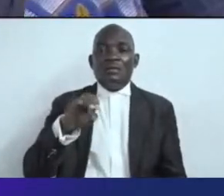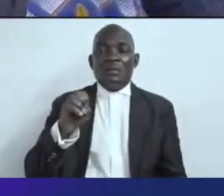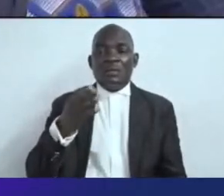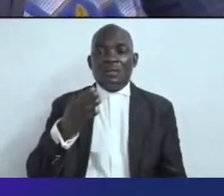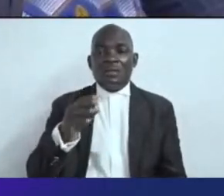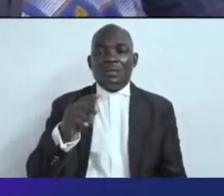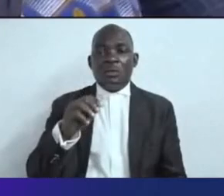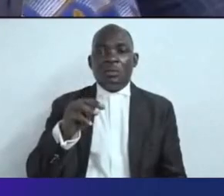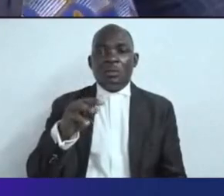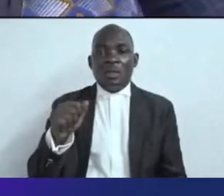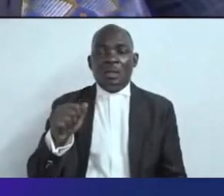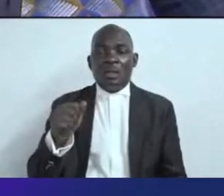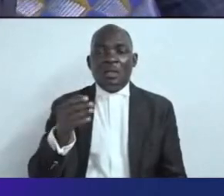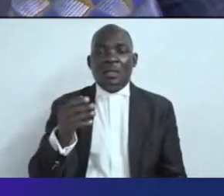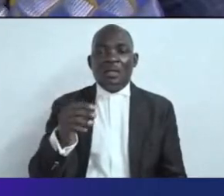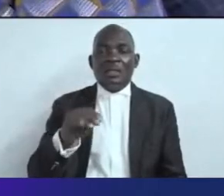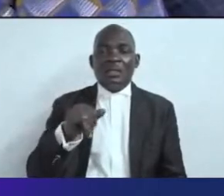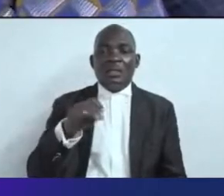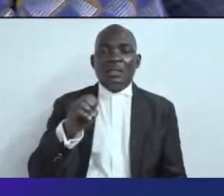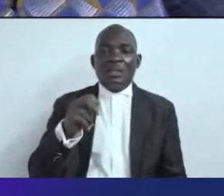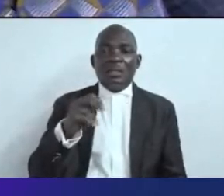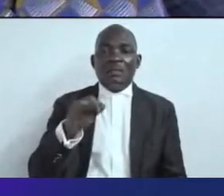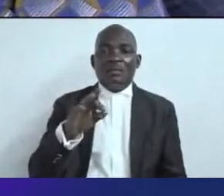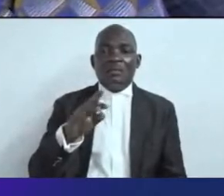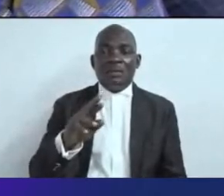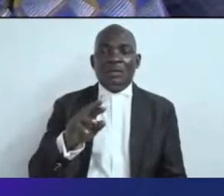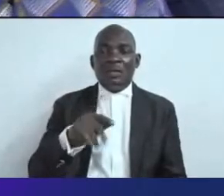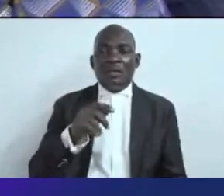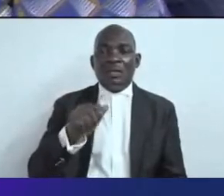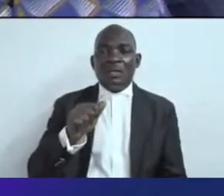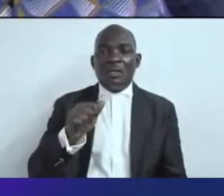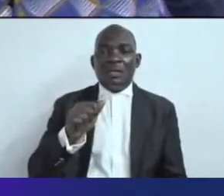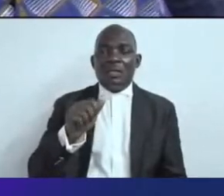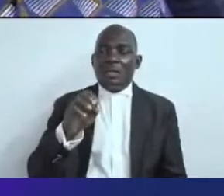Toma, Jennifer, and Elom. George.